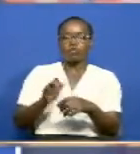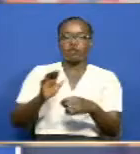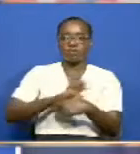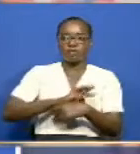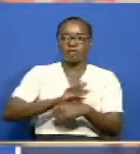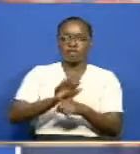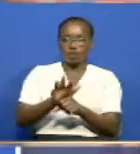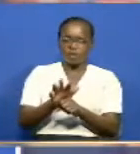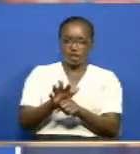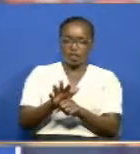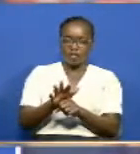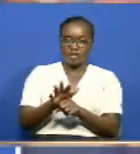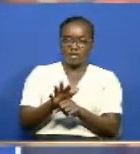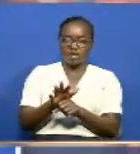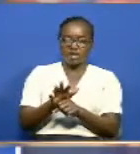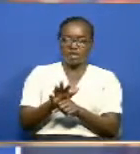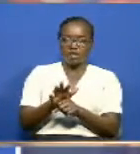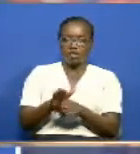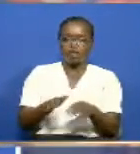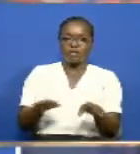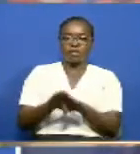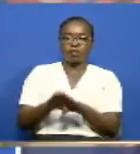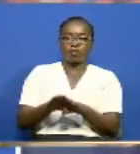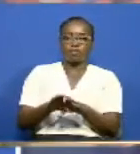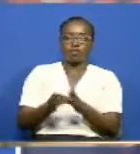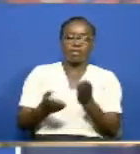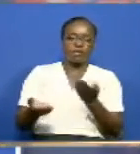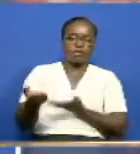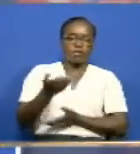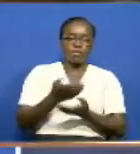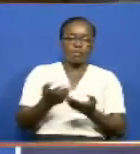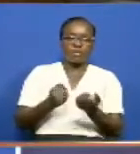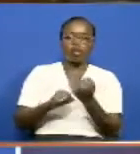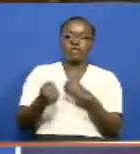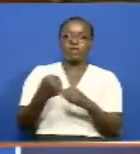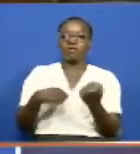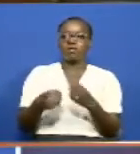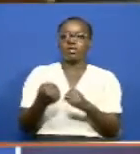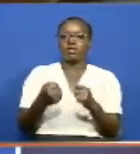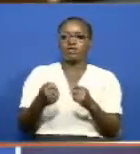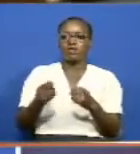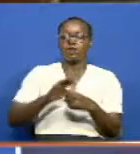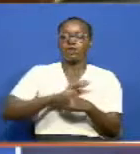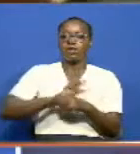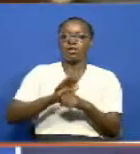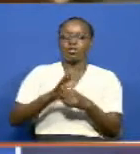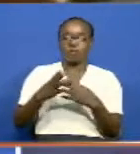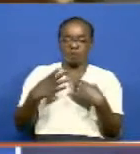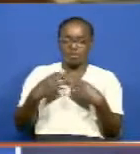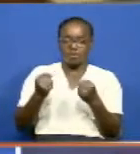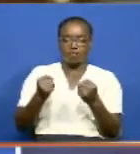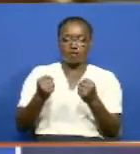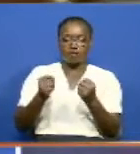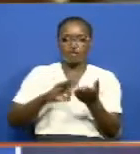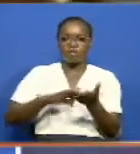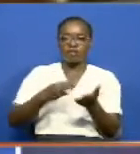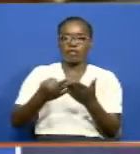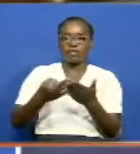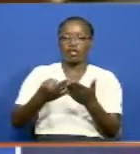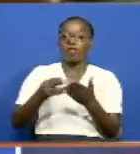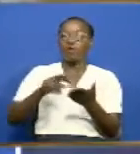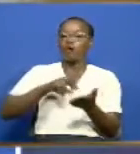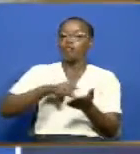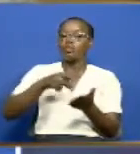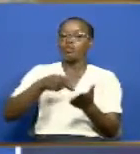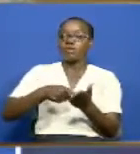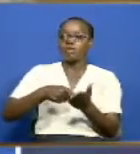COVID-19 pandemic that led to closure of economic activities. The COVID-19 Recovery and Resilient Fund Project Coordinator,